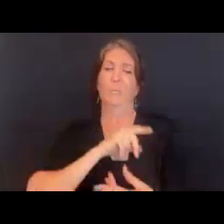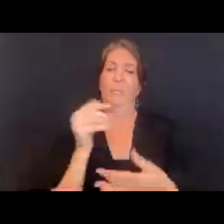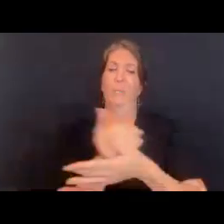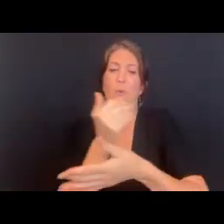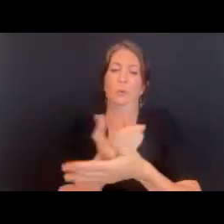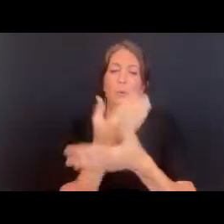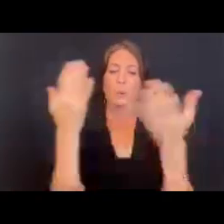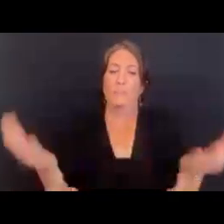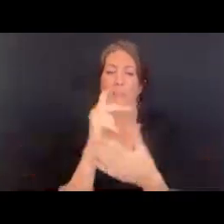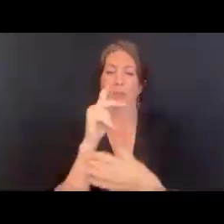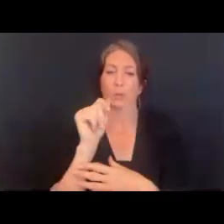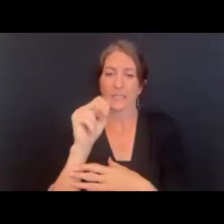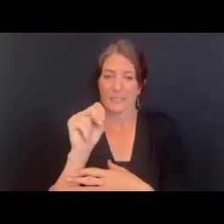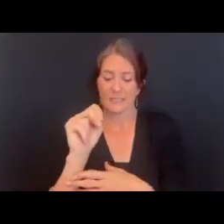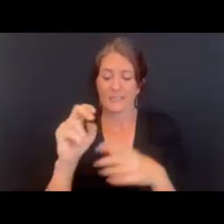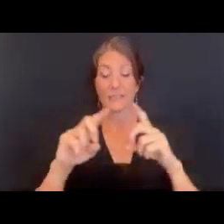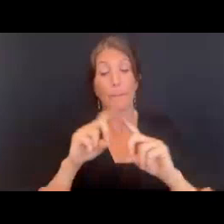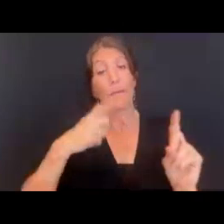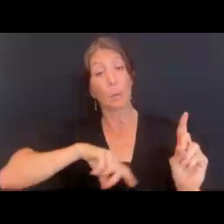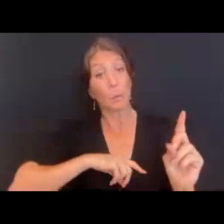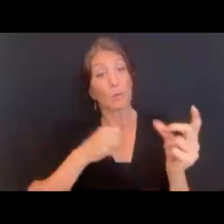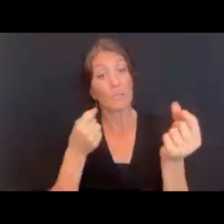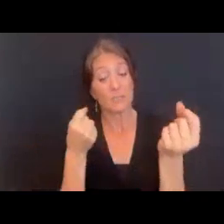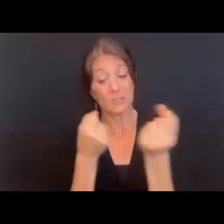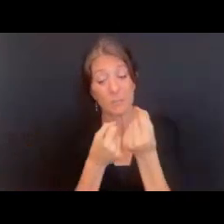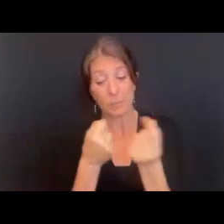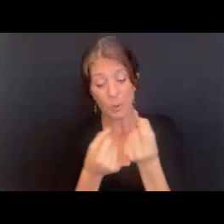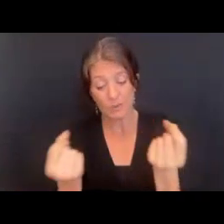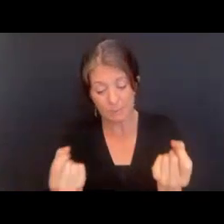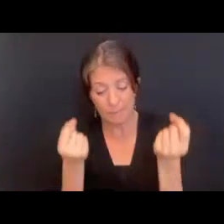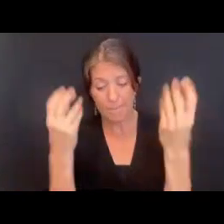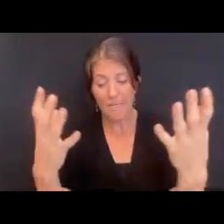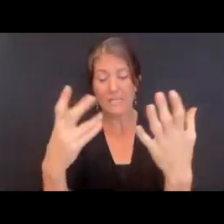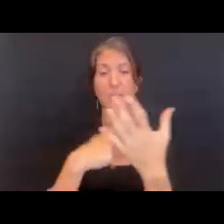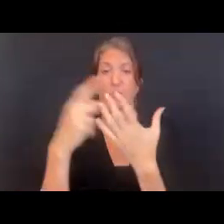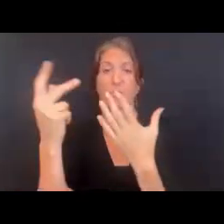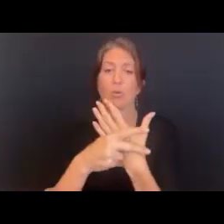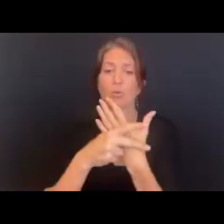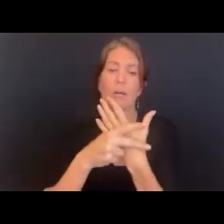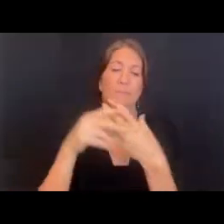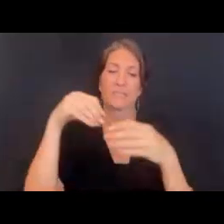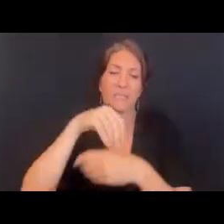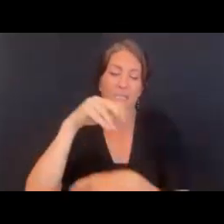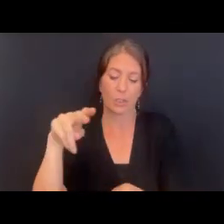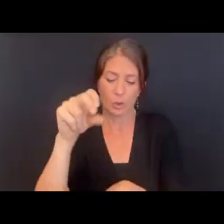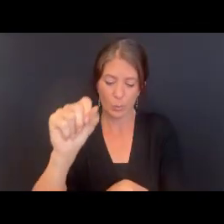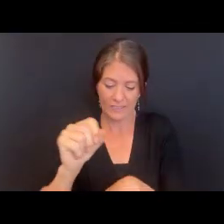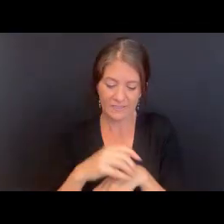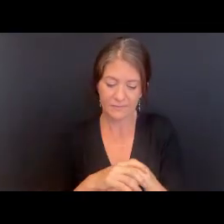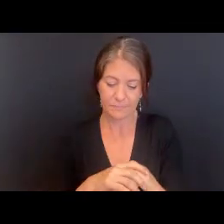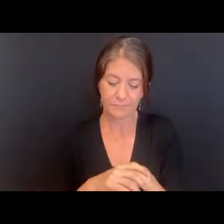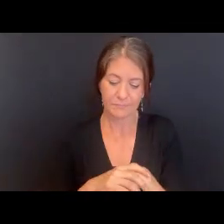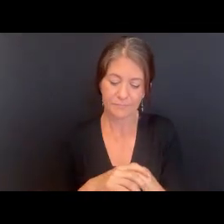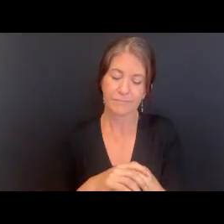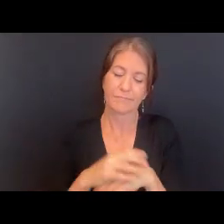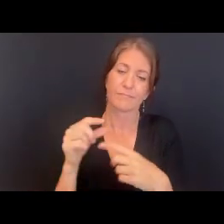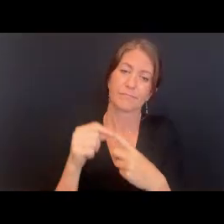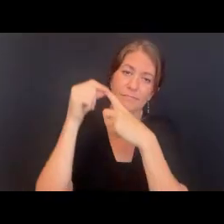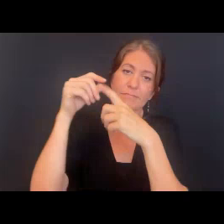we support many programs throughout the United States, specializing in IDD